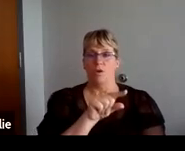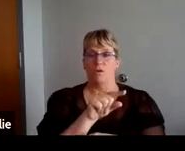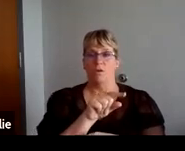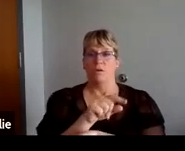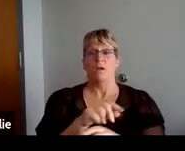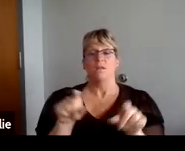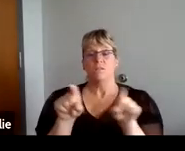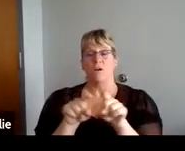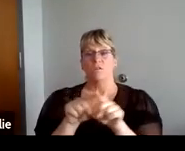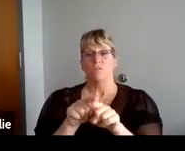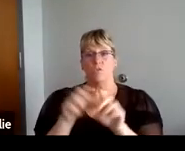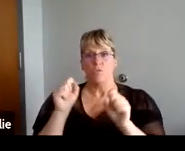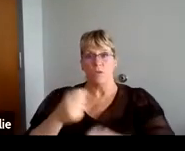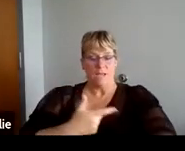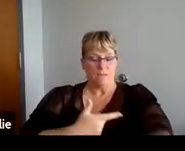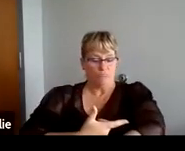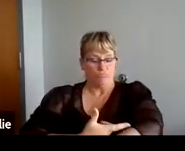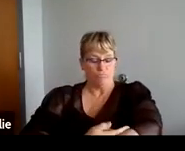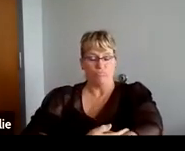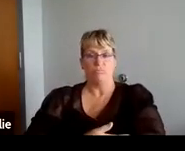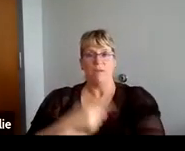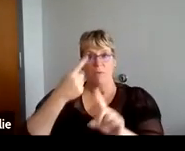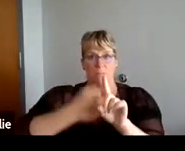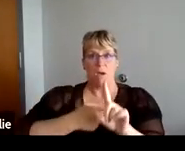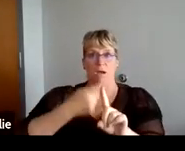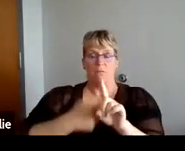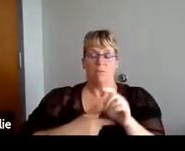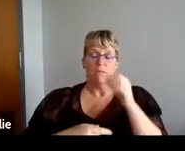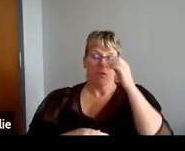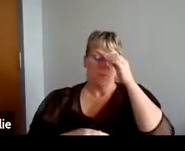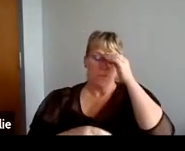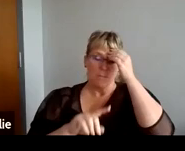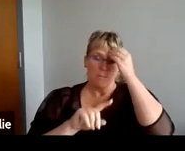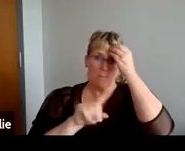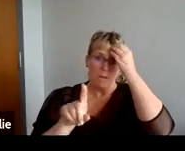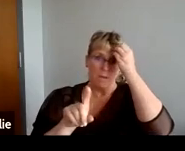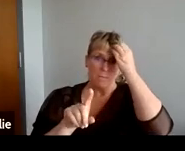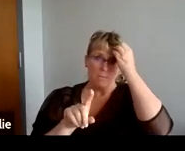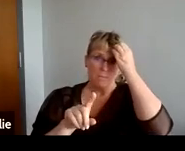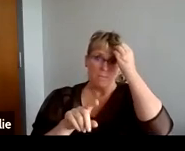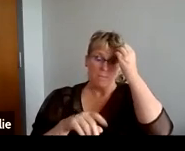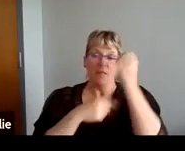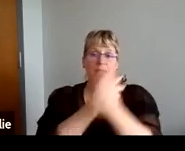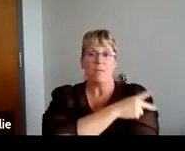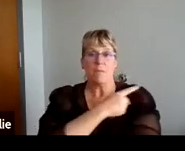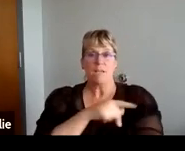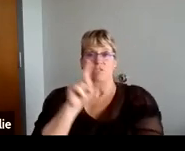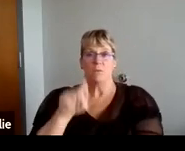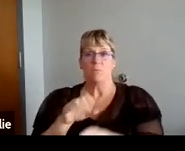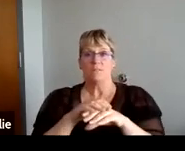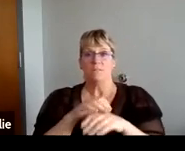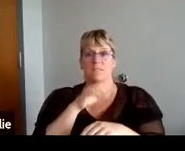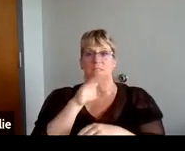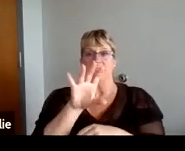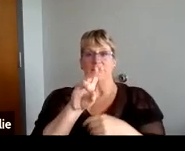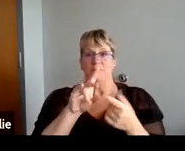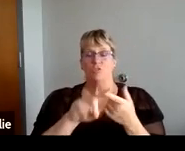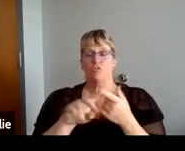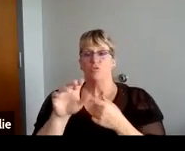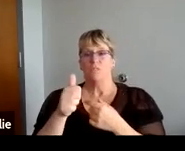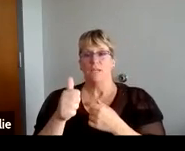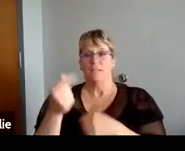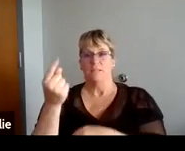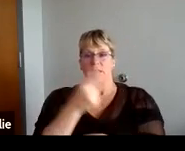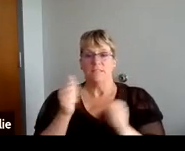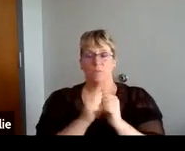too, it's an injectable on a monthly basis. The drawback here is the patient must be 7 to 10 days without